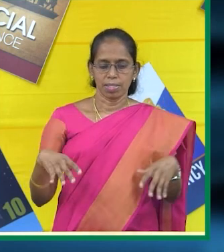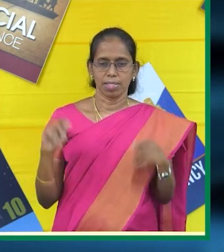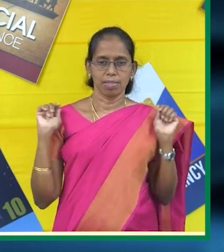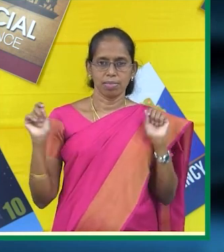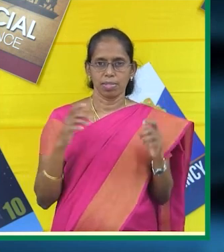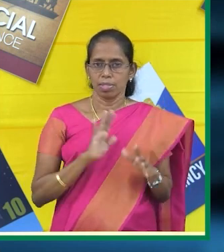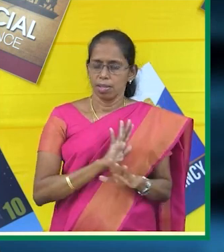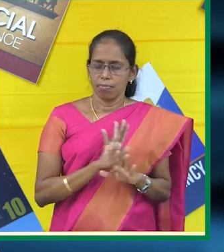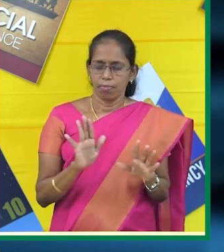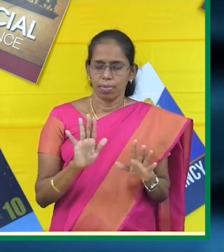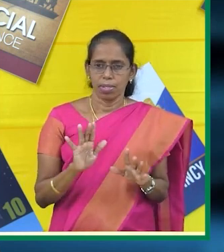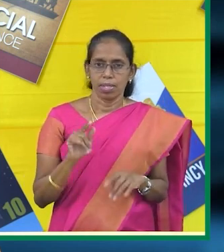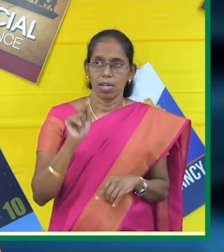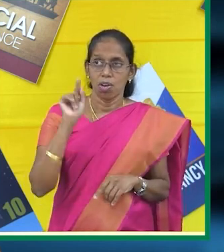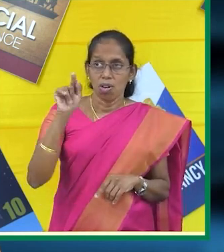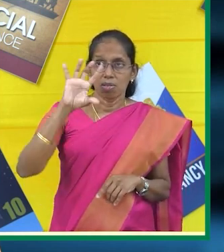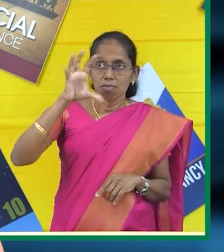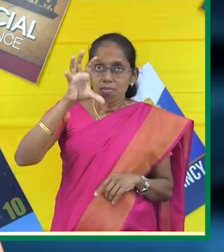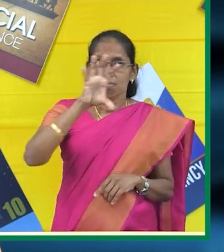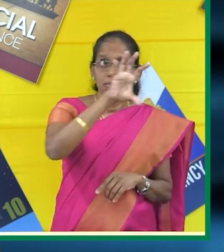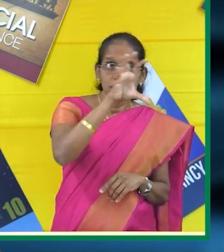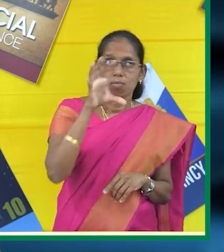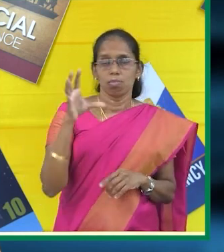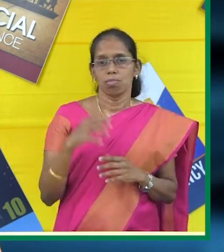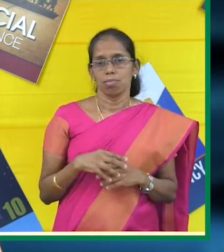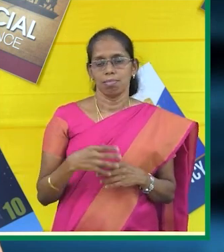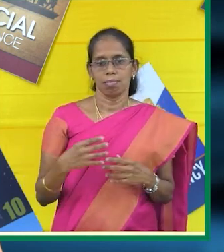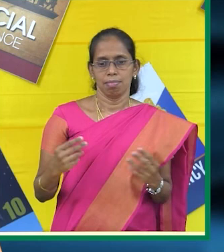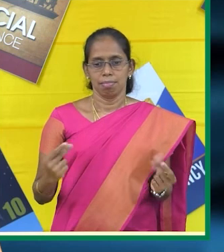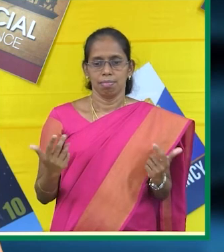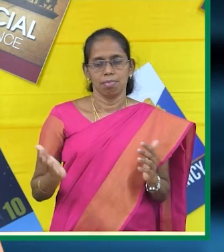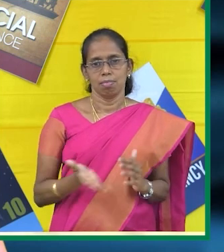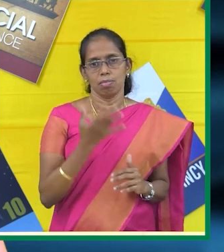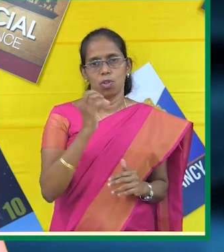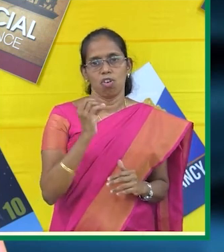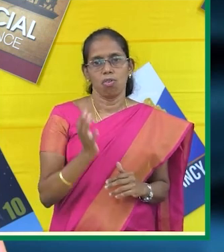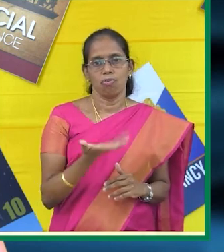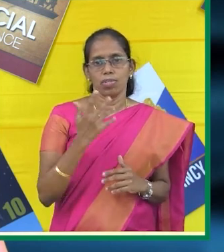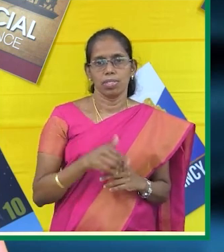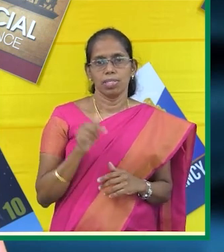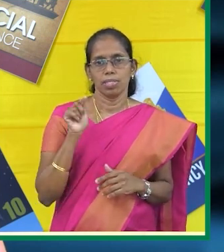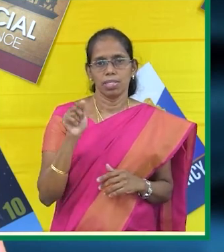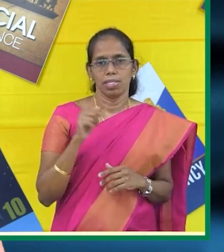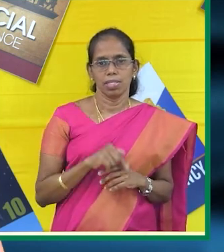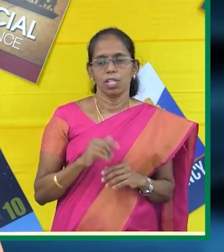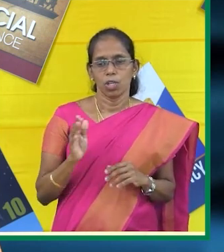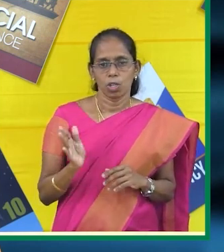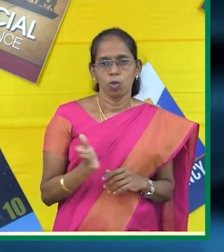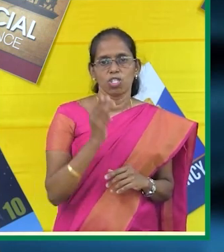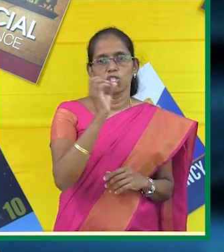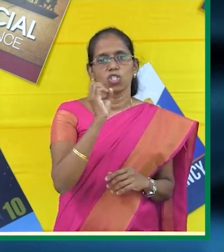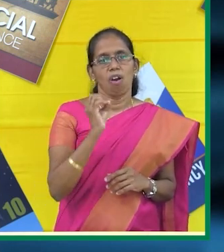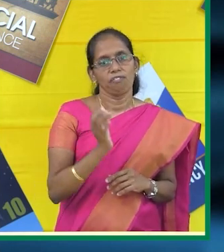dressed up by a machine. So he gets ready to go to his office. He goes to his